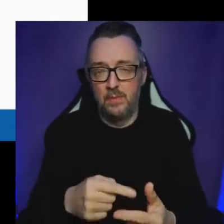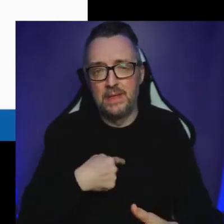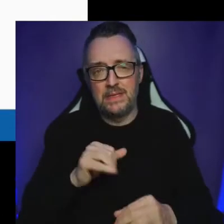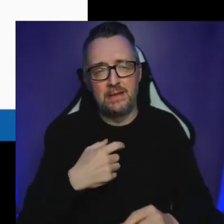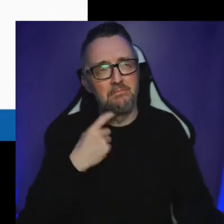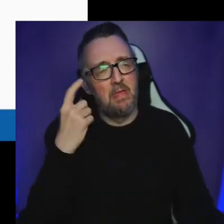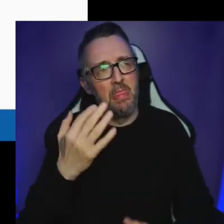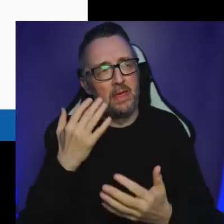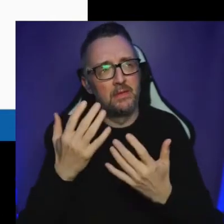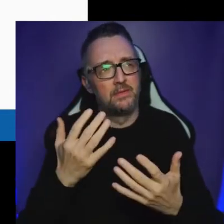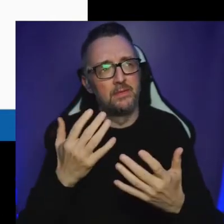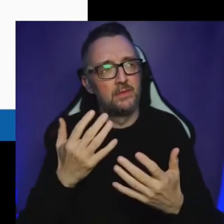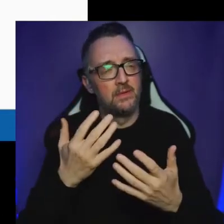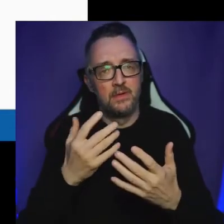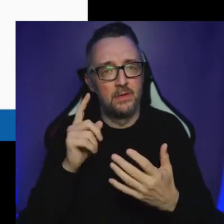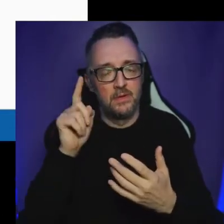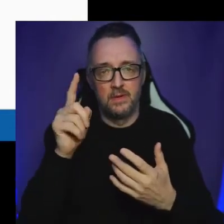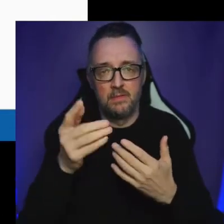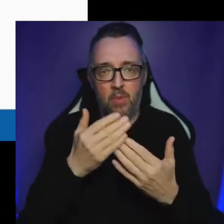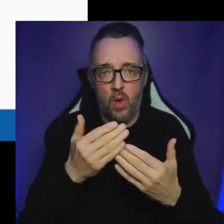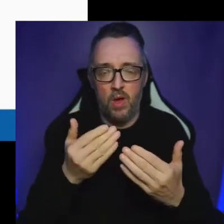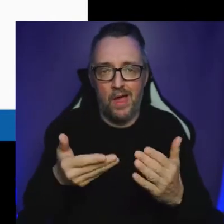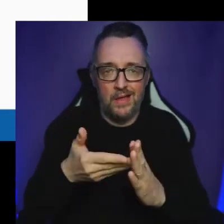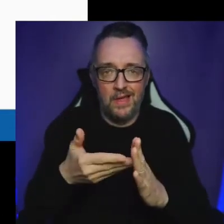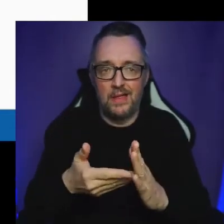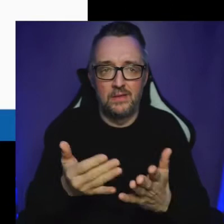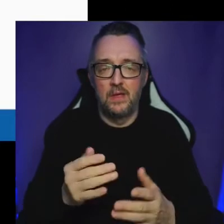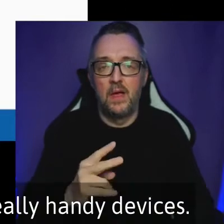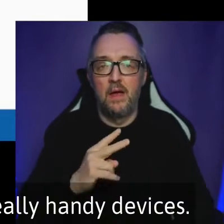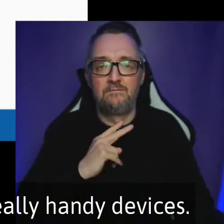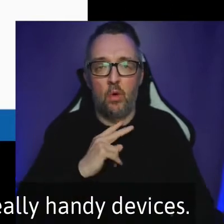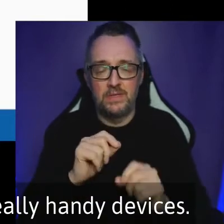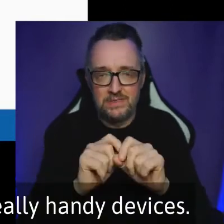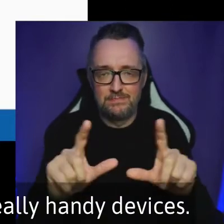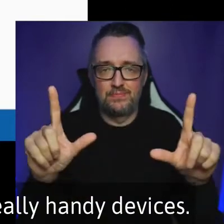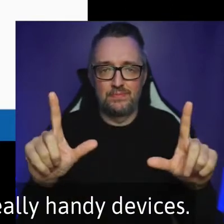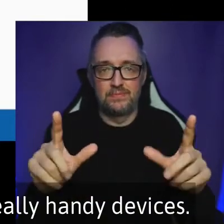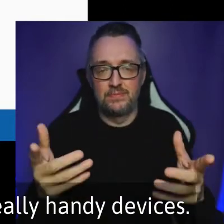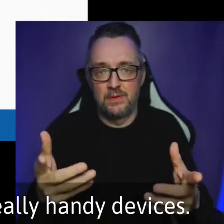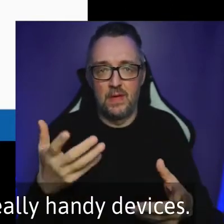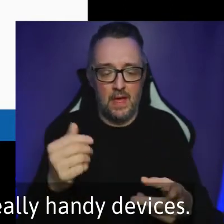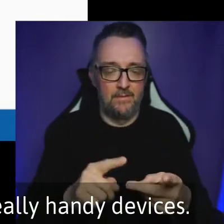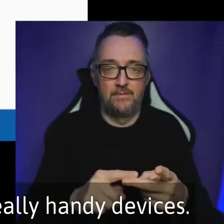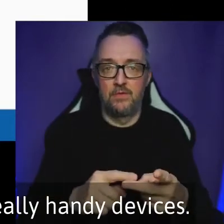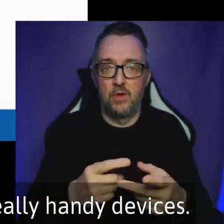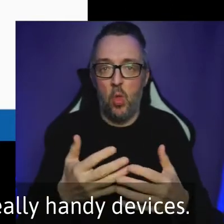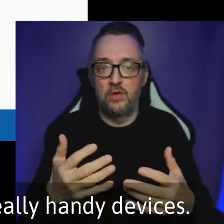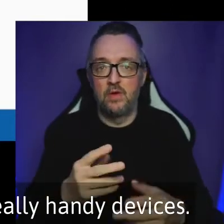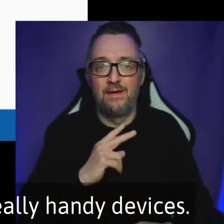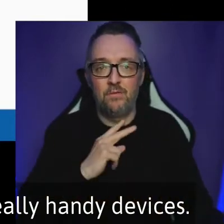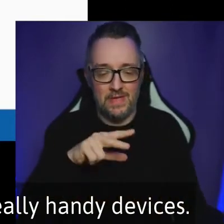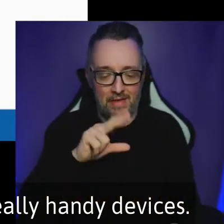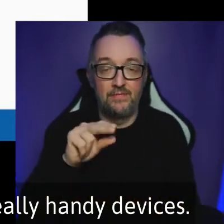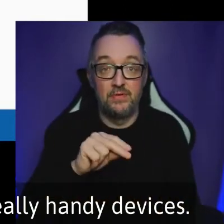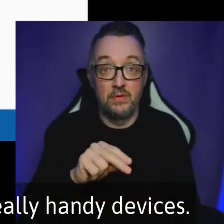this, I kept coming up with more and more things, whether that's voice interfaces, and we've now got a lot of voice interfaces, really, really